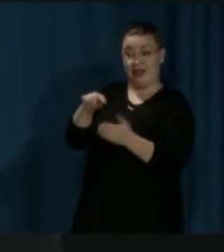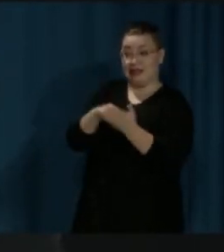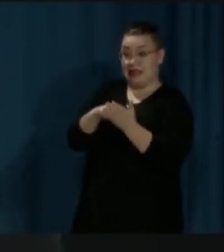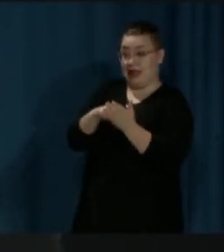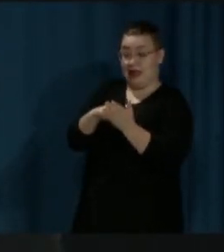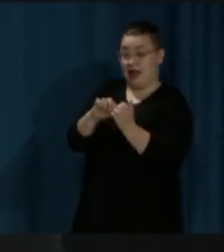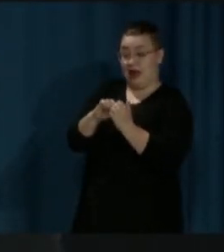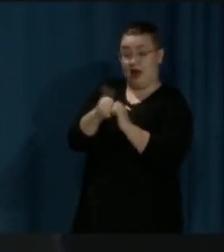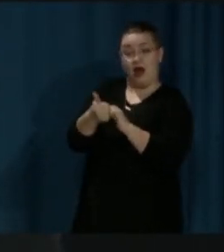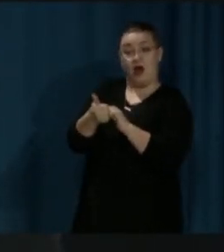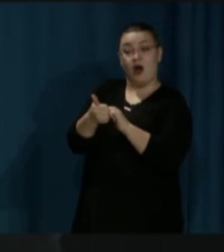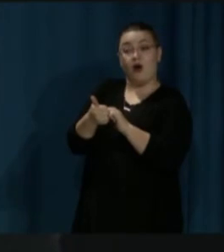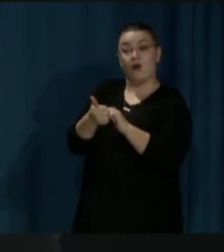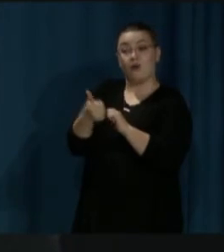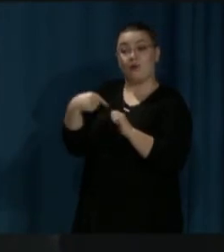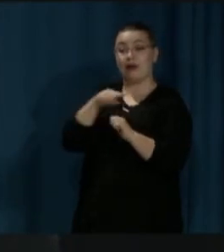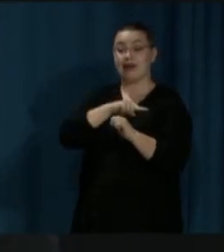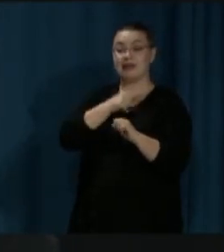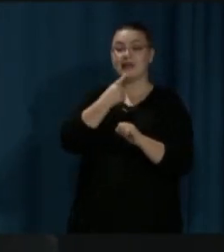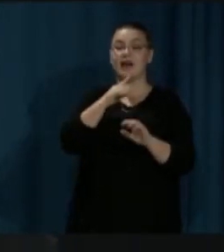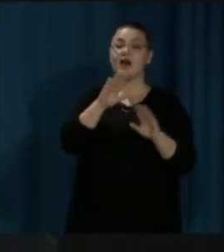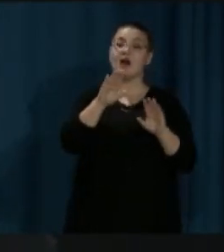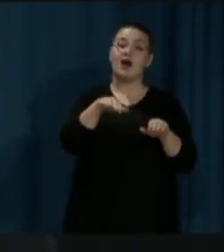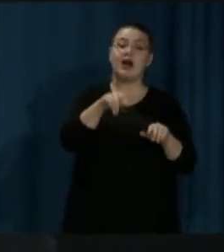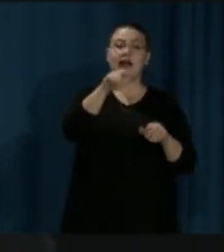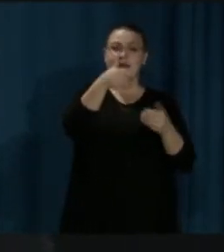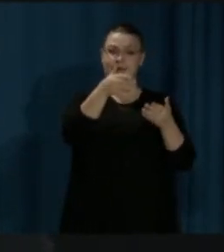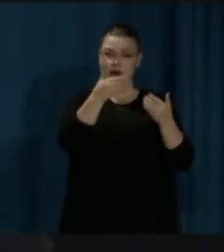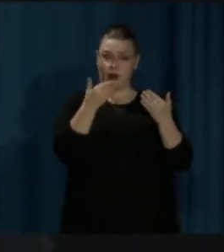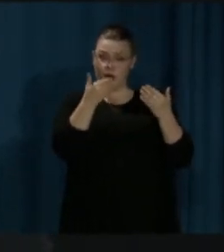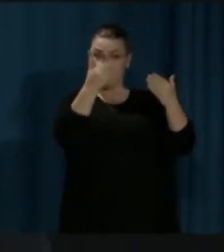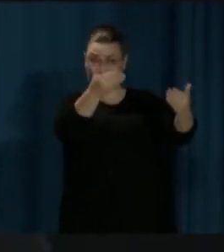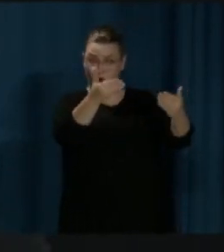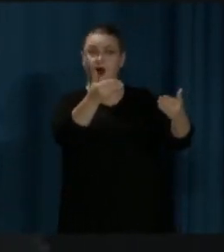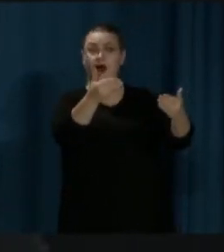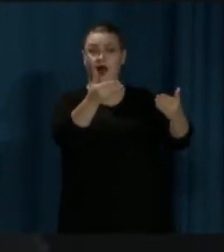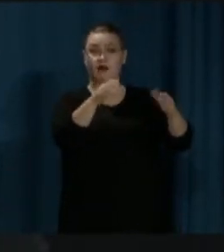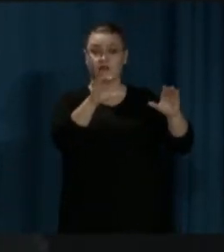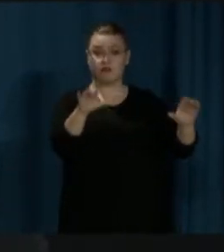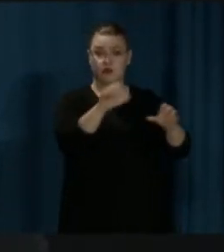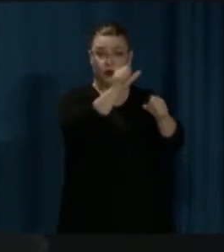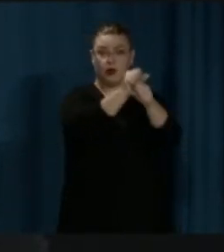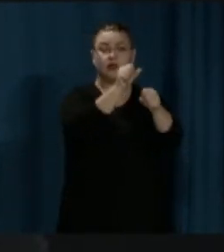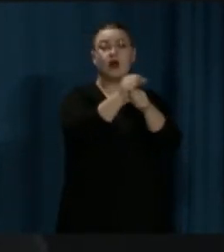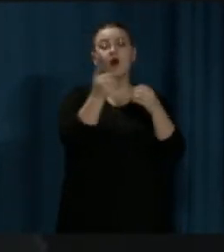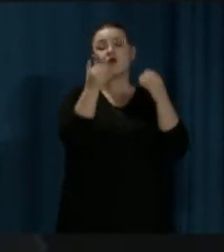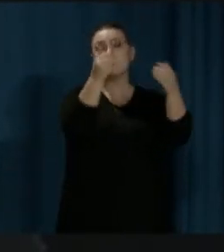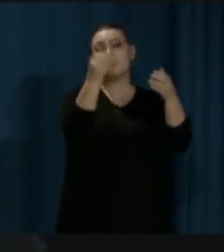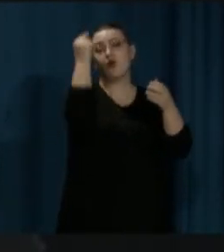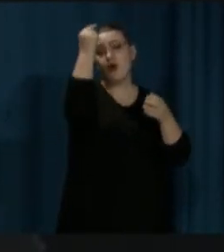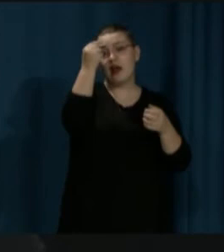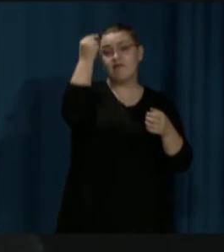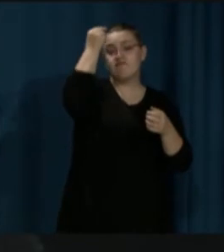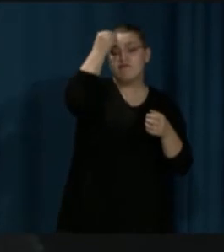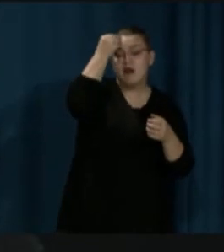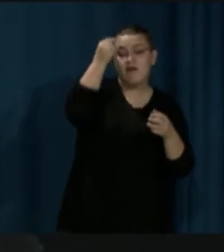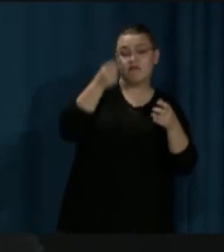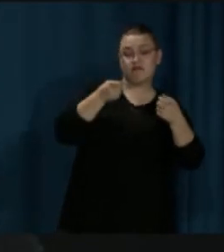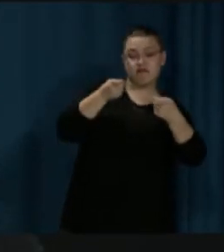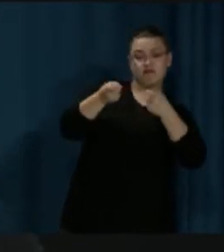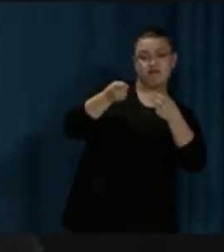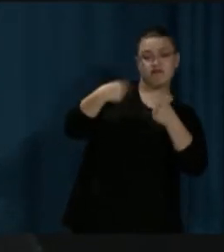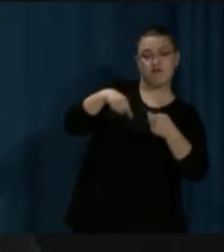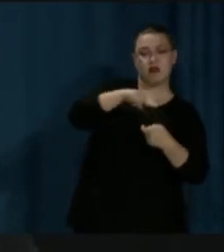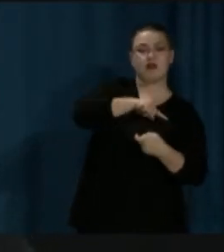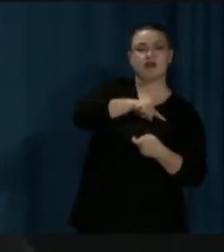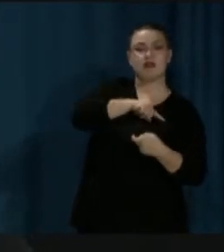in which we give our consent to a group of people to govern us and make public policies. And if we don't go and vote, we're really not giving our